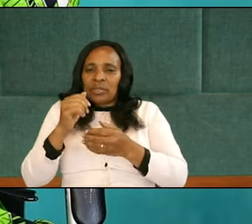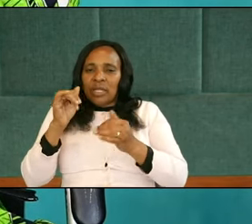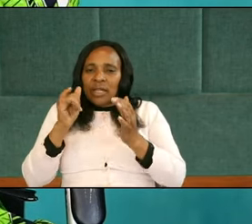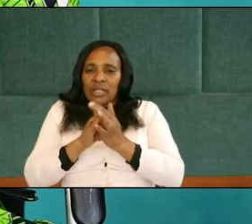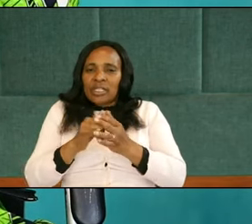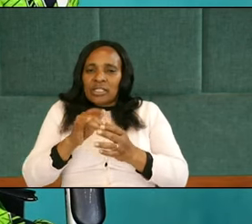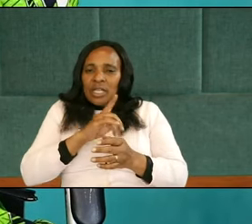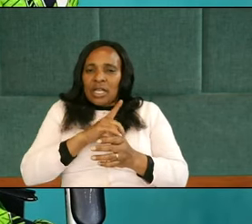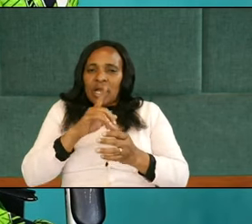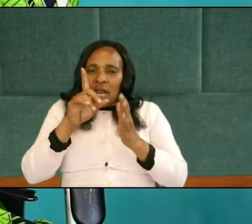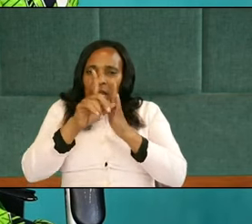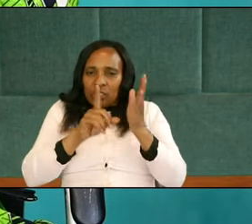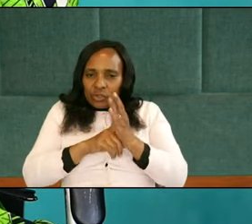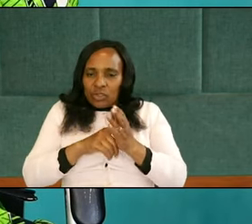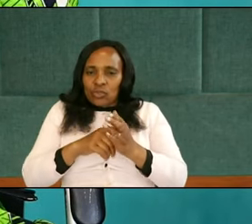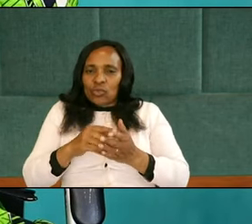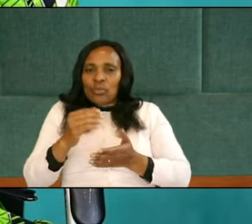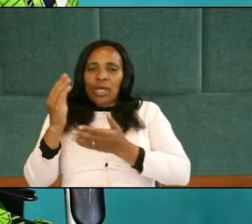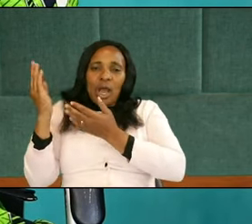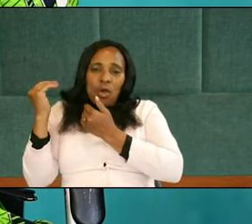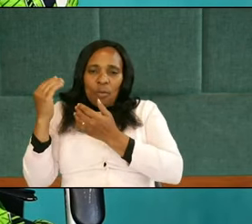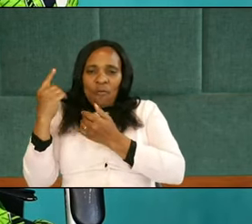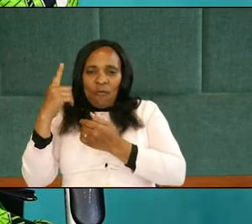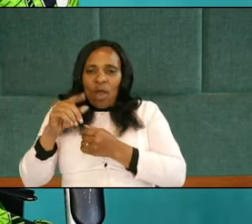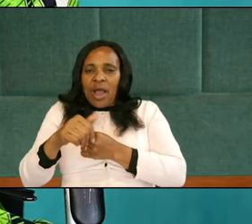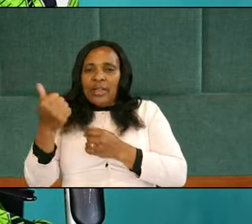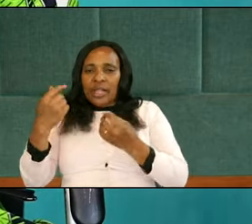to be hope for some people out there who are